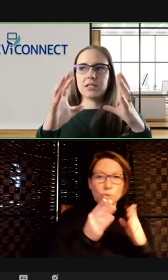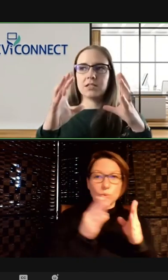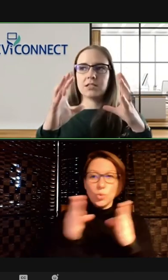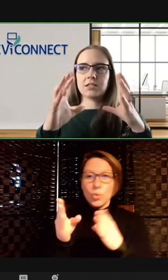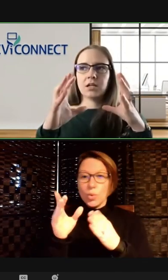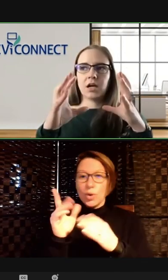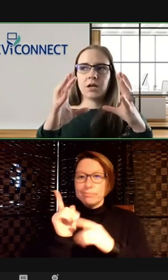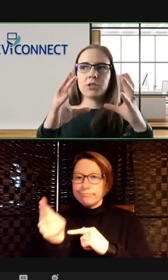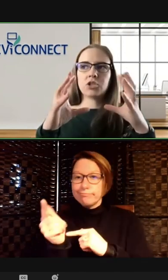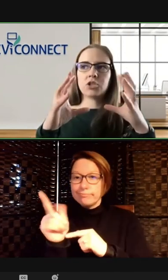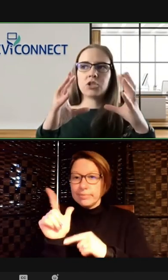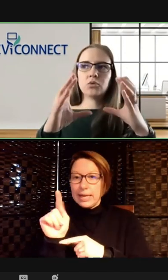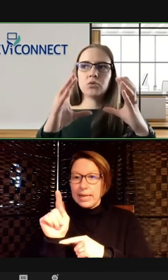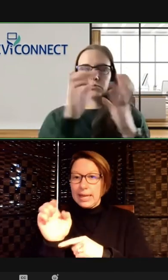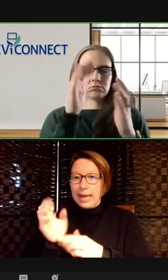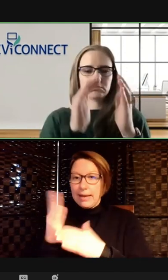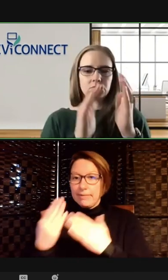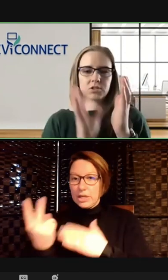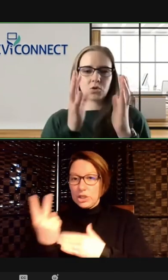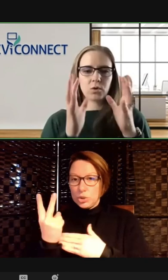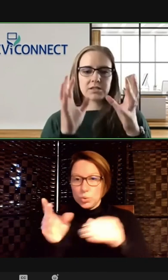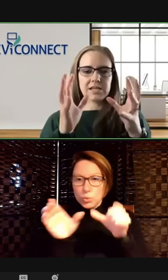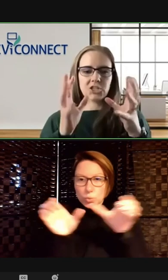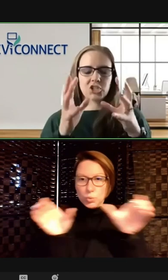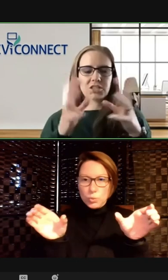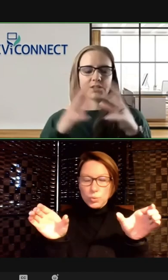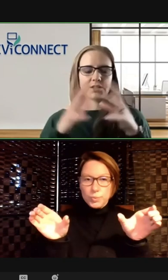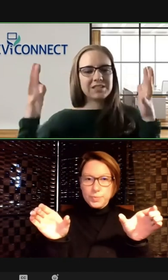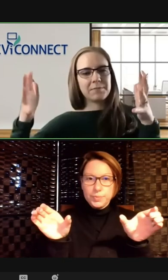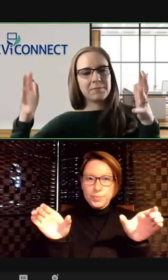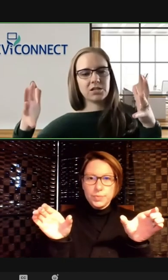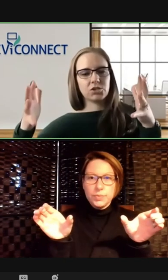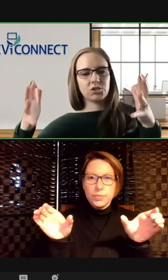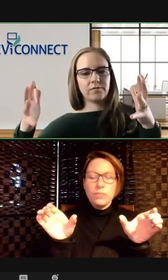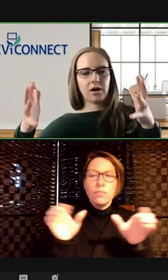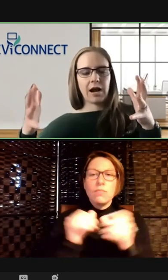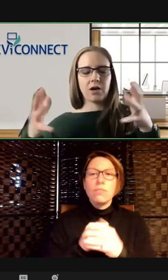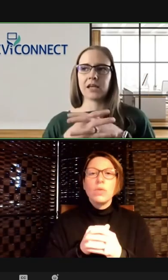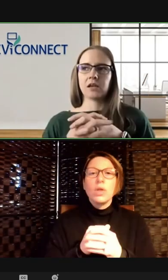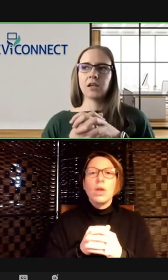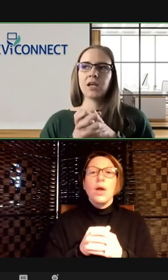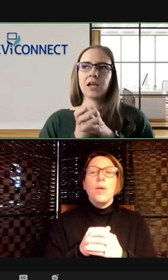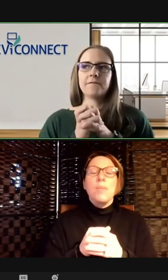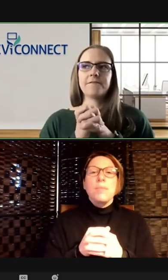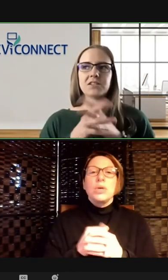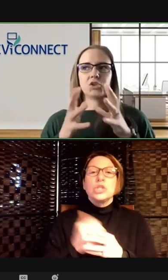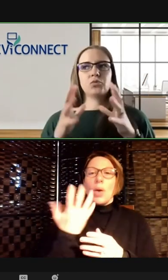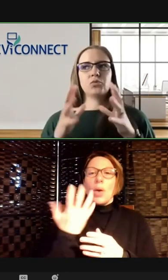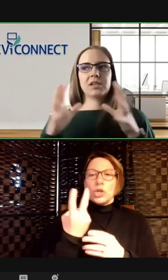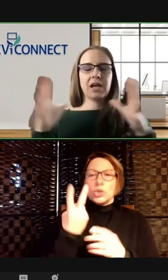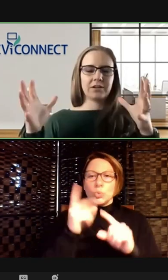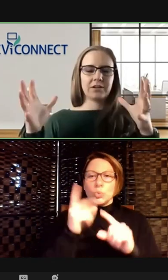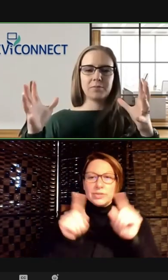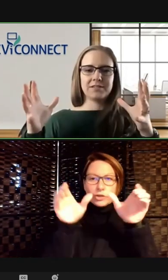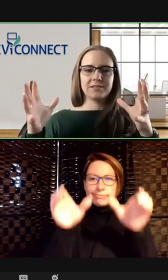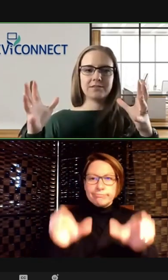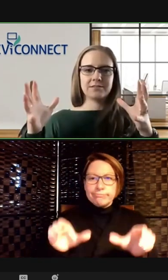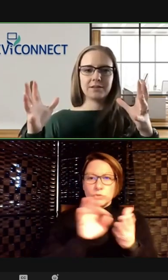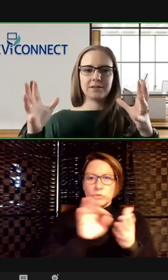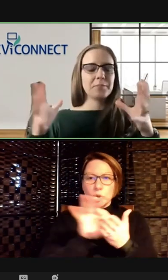into these 2 scores each, just because we expand it too far out. And phase 2 really kind